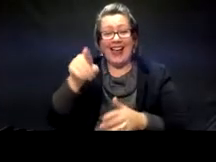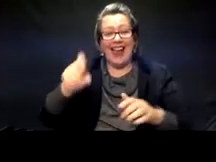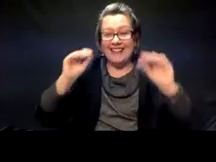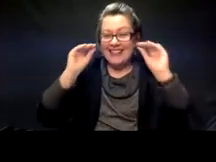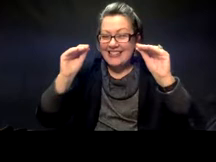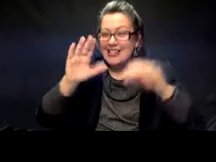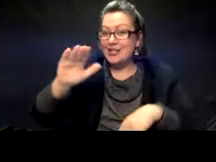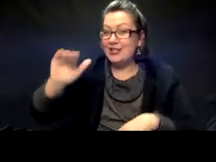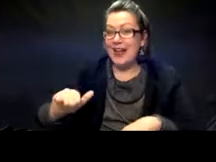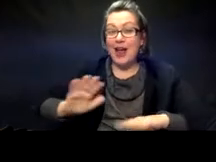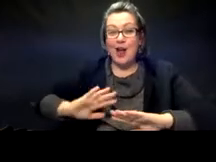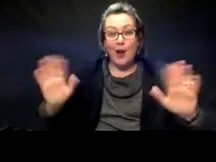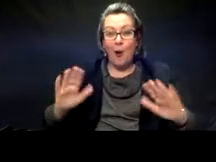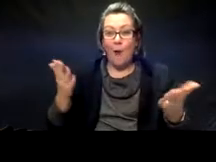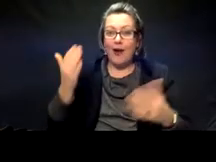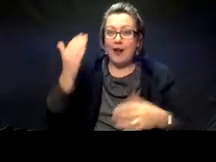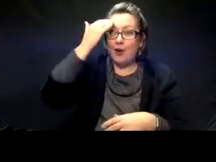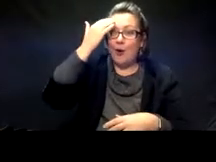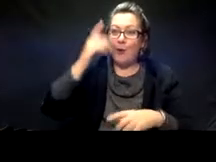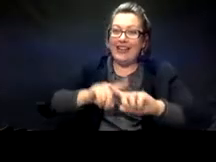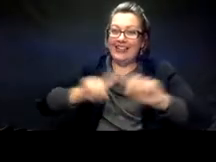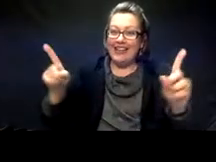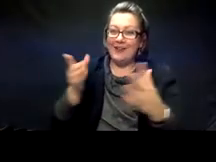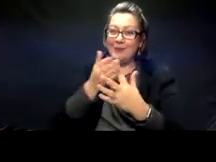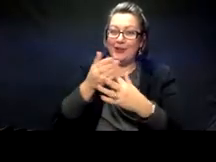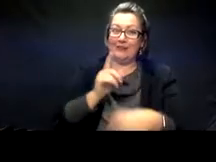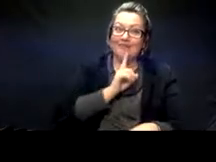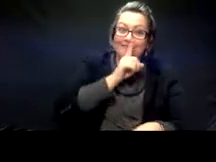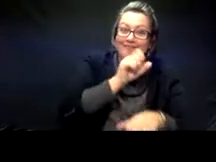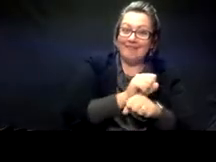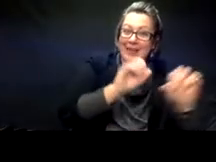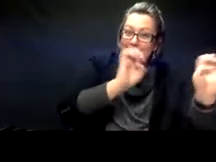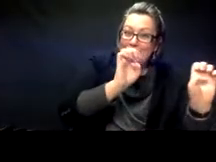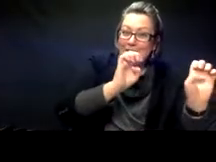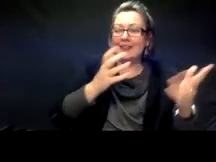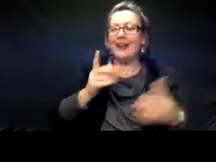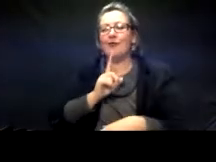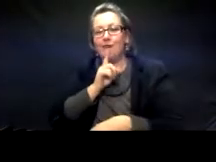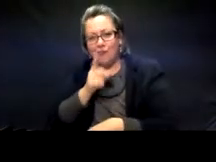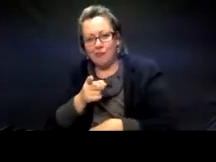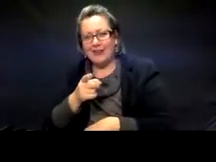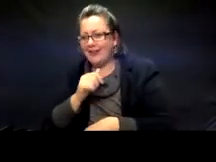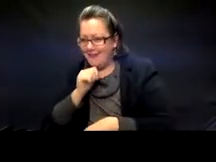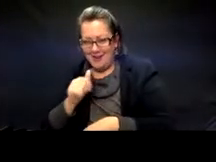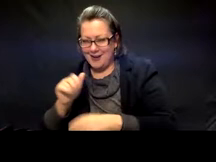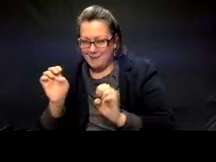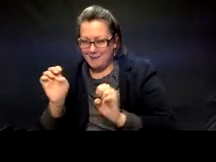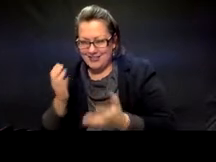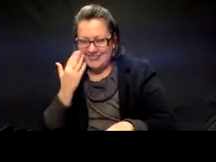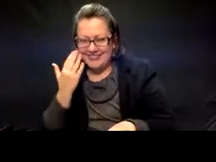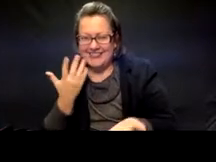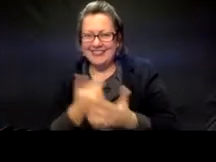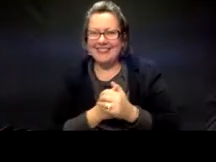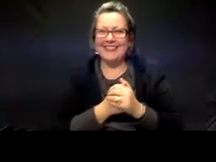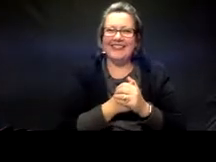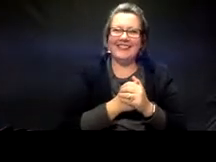that's a good lesson, that you have to teach your child know what not to do, and the difference between an actual emergency